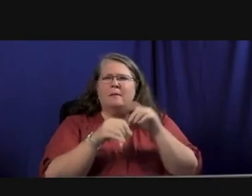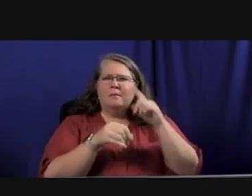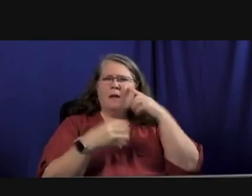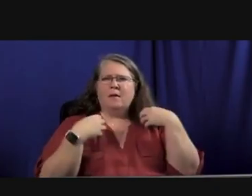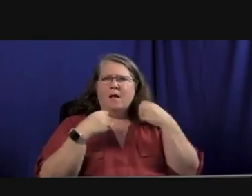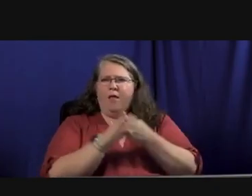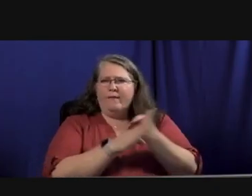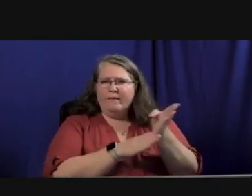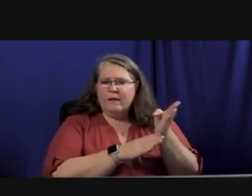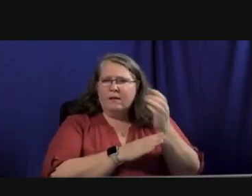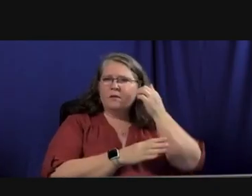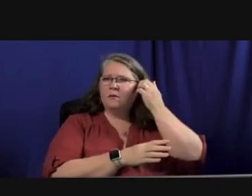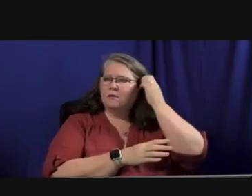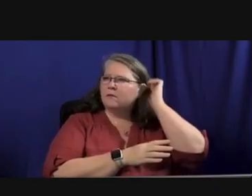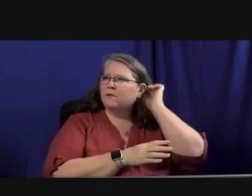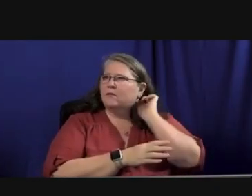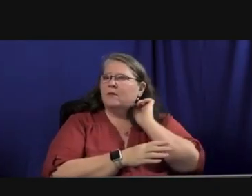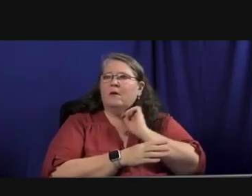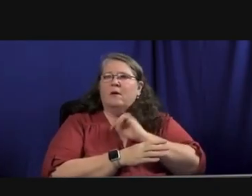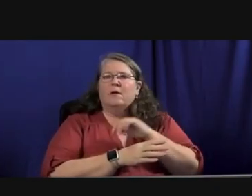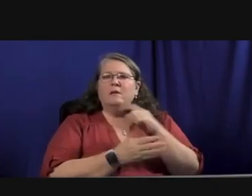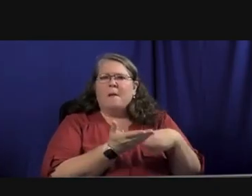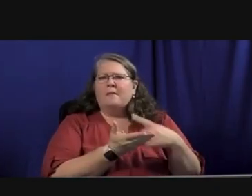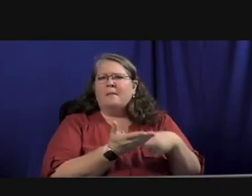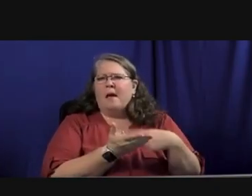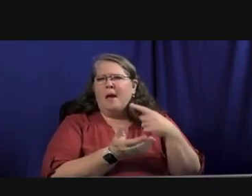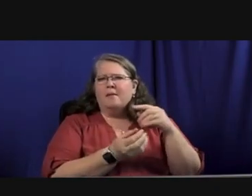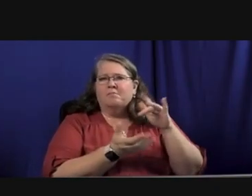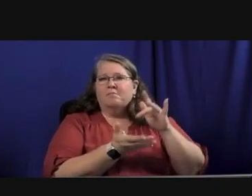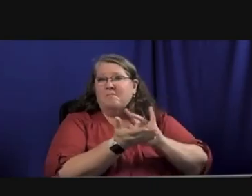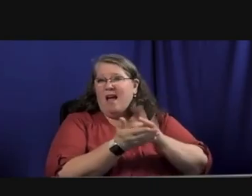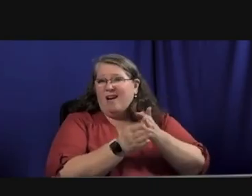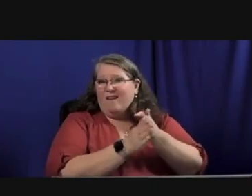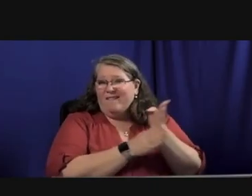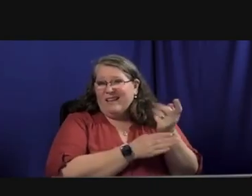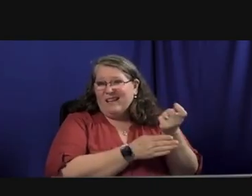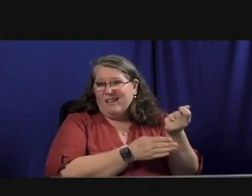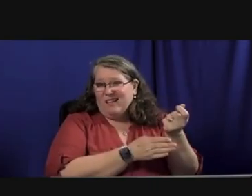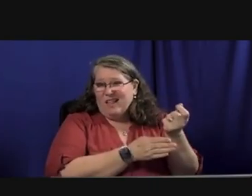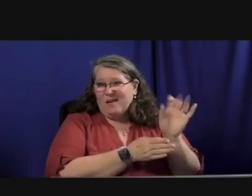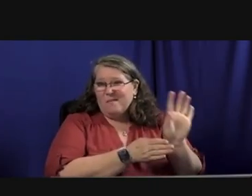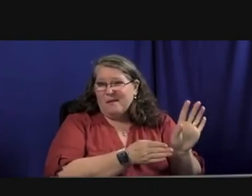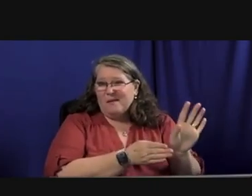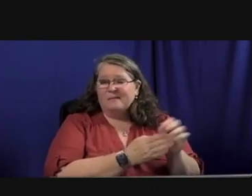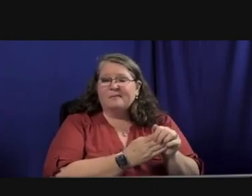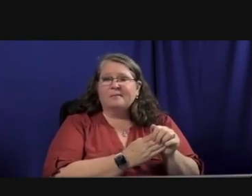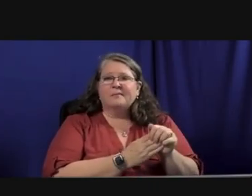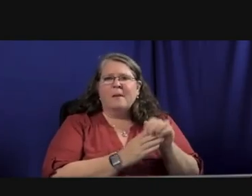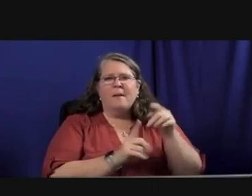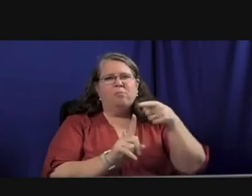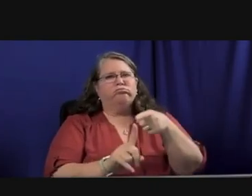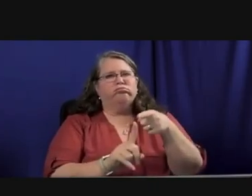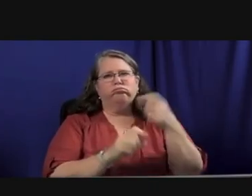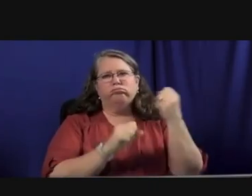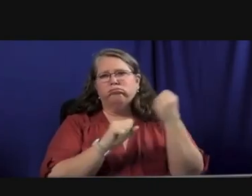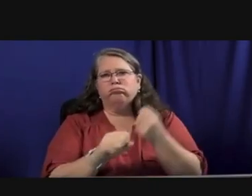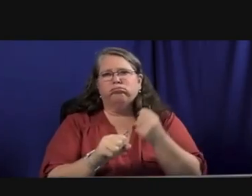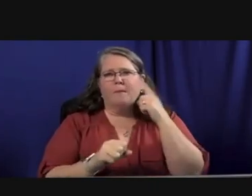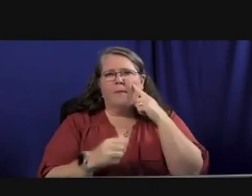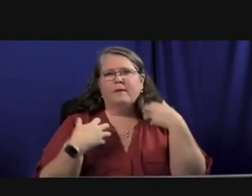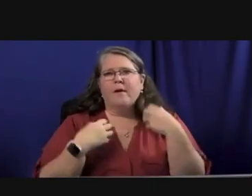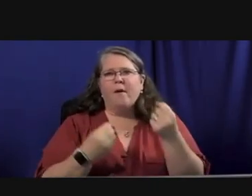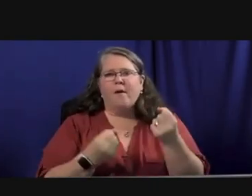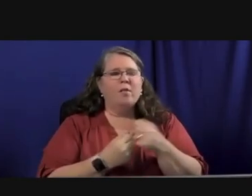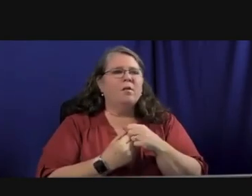This is very common within the mental health field, and sometimes a little prominent in the medical